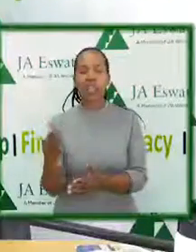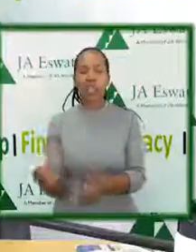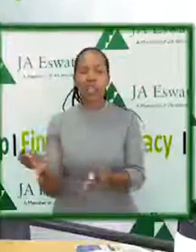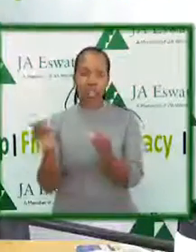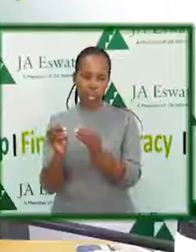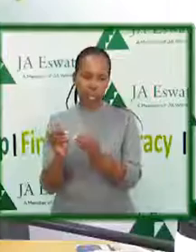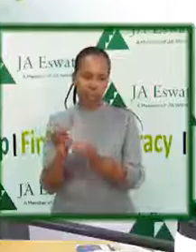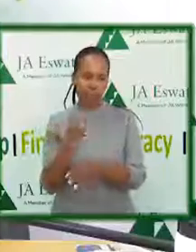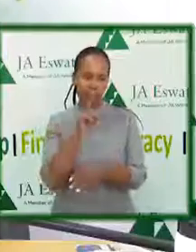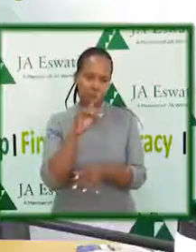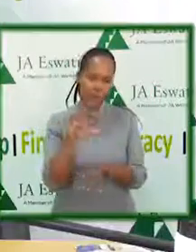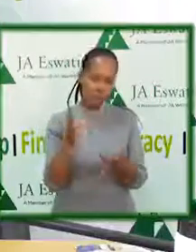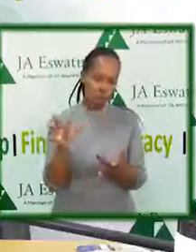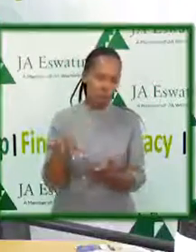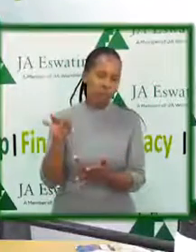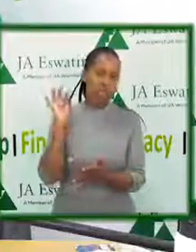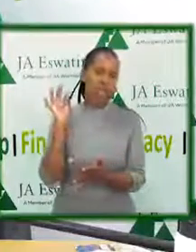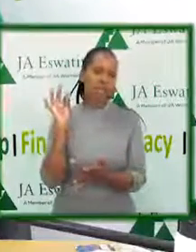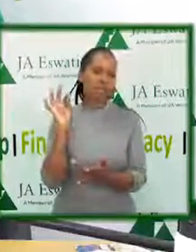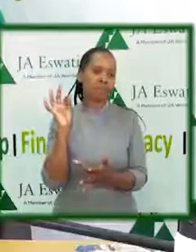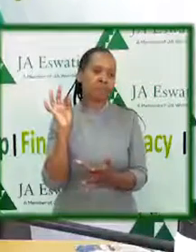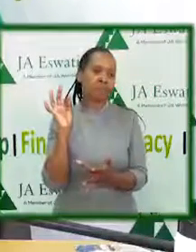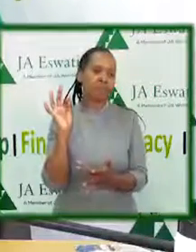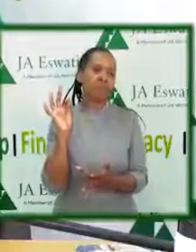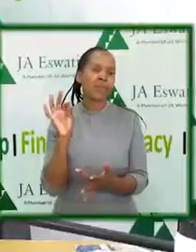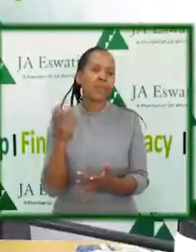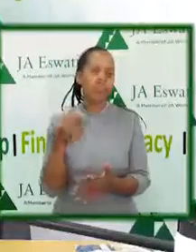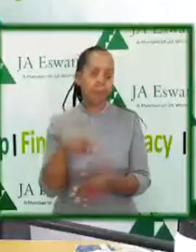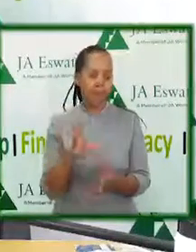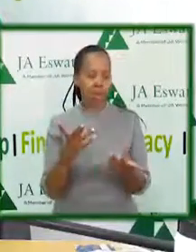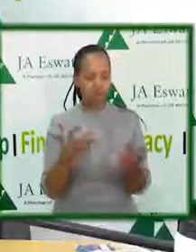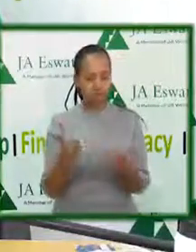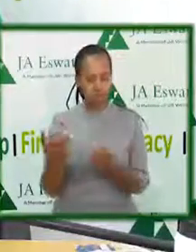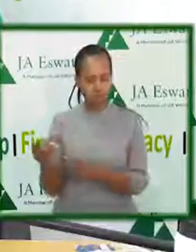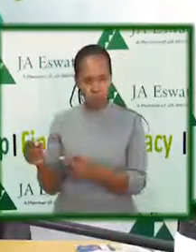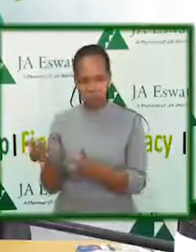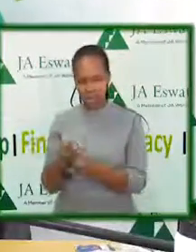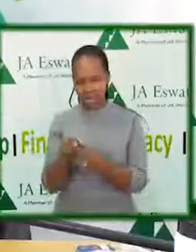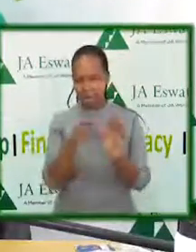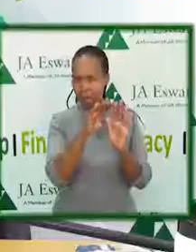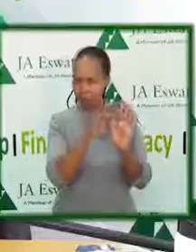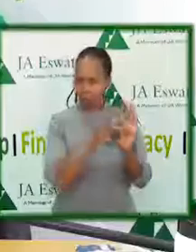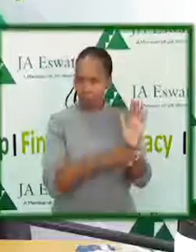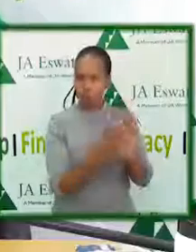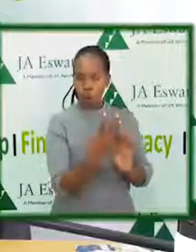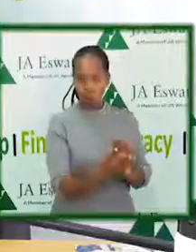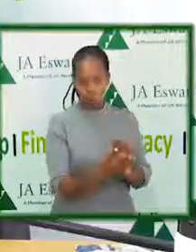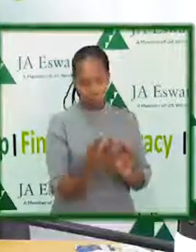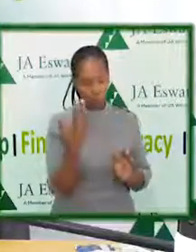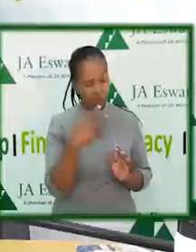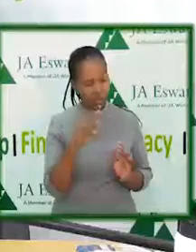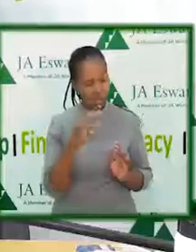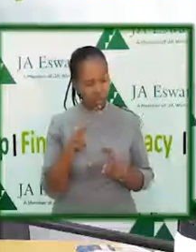is how we choose the product. We do it for all the 4 products we have conducted a market research